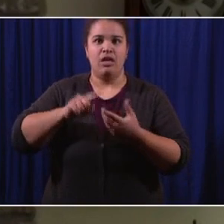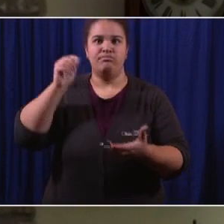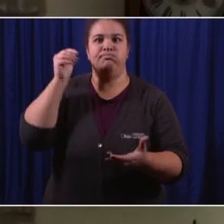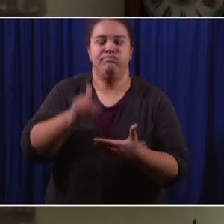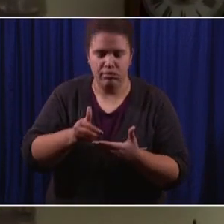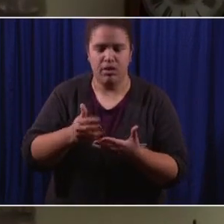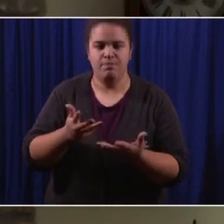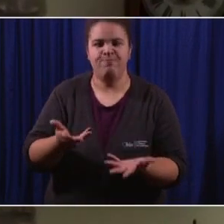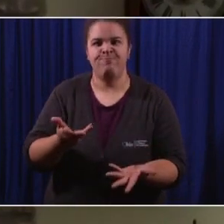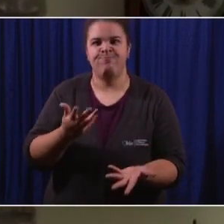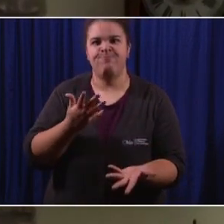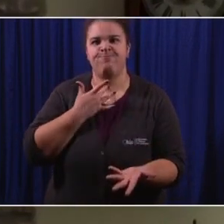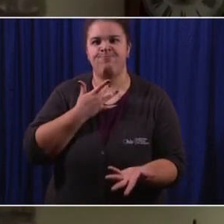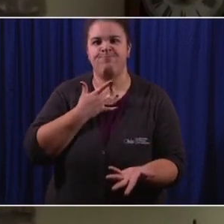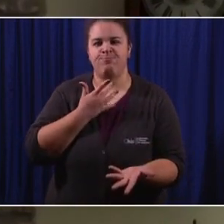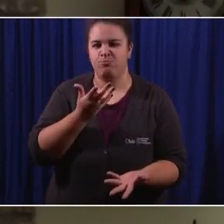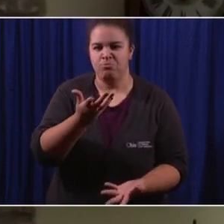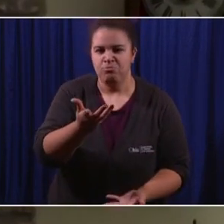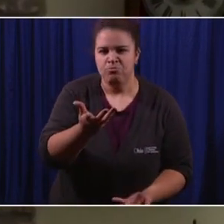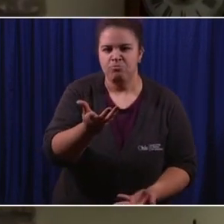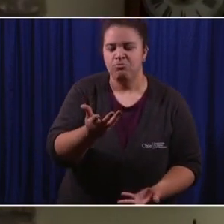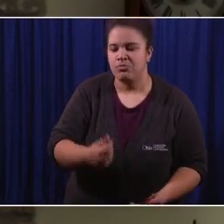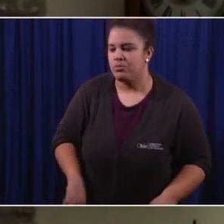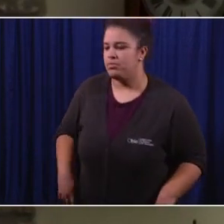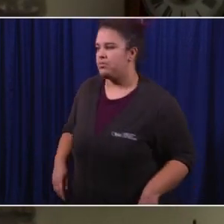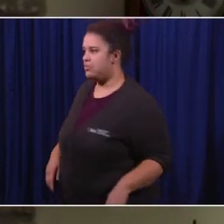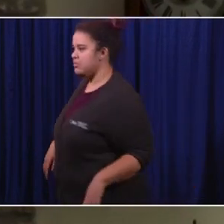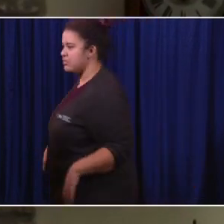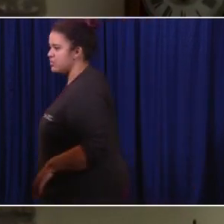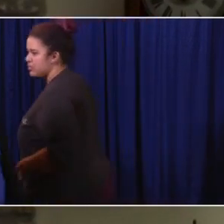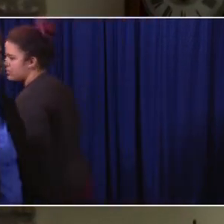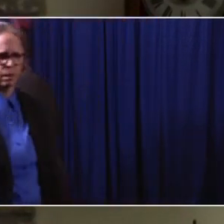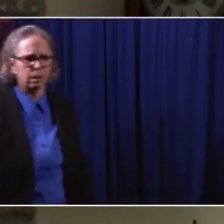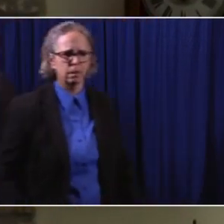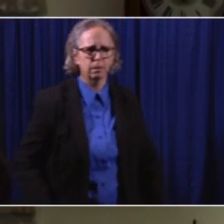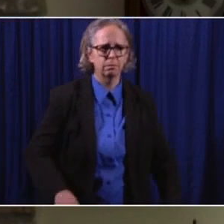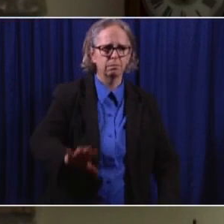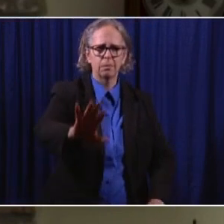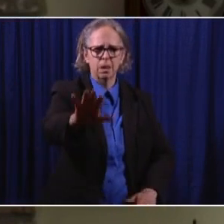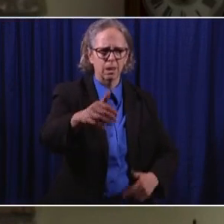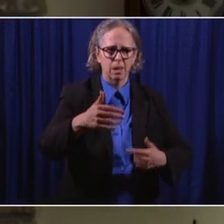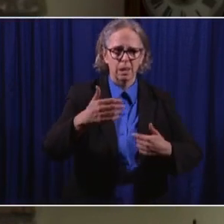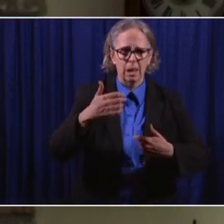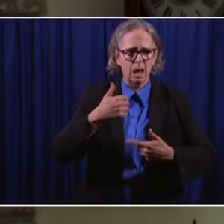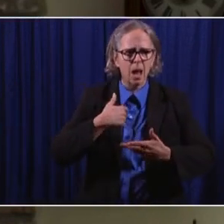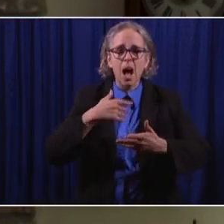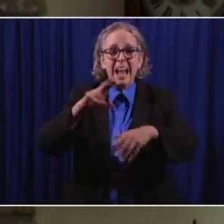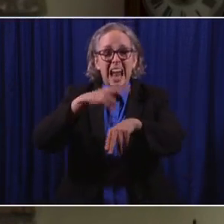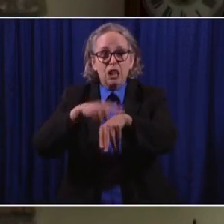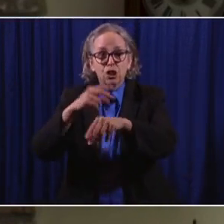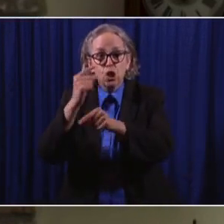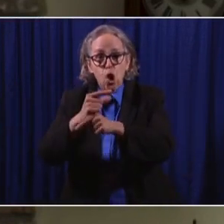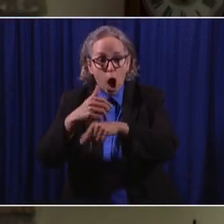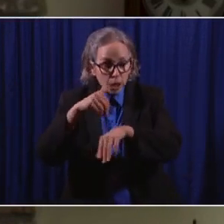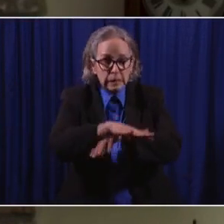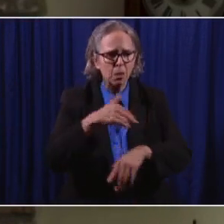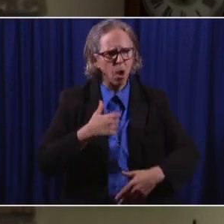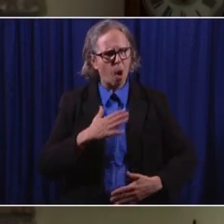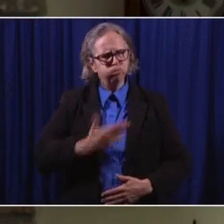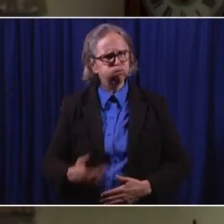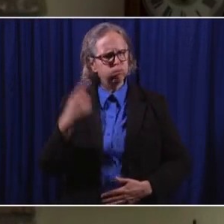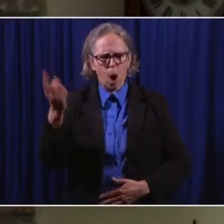Well, we don't hesitate to send to the National Guard where the National Guard is needed. And, you know, we do check with nursing homes. If they have,